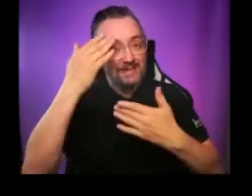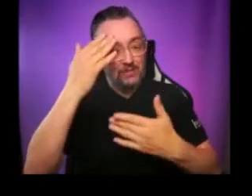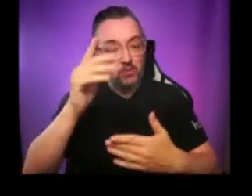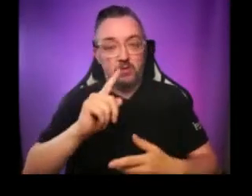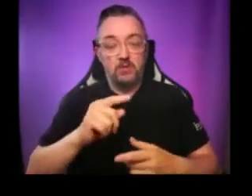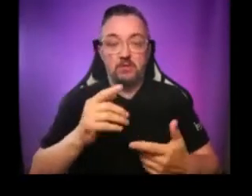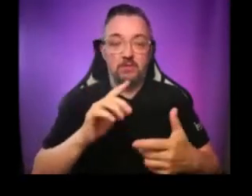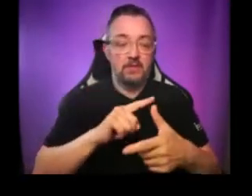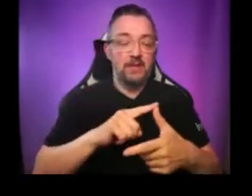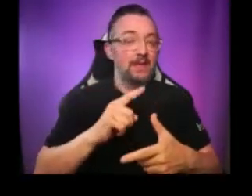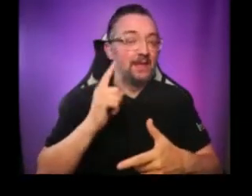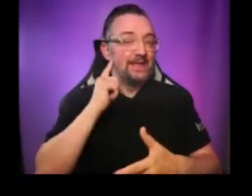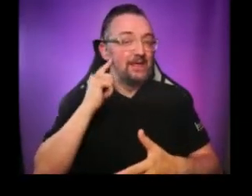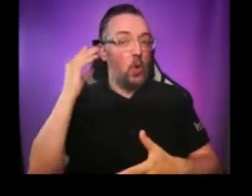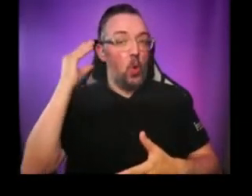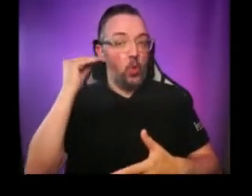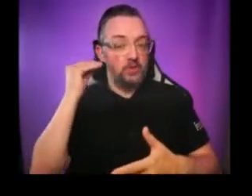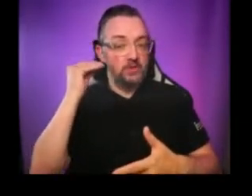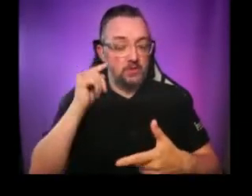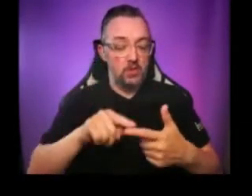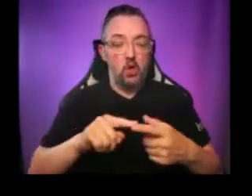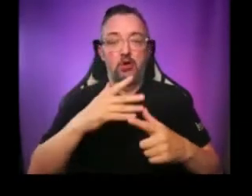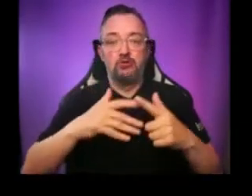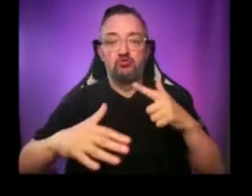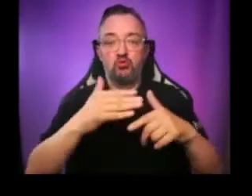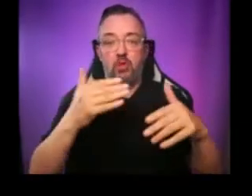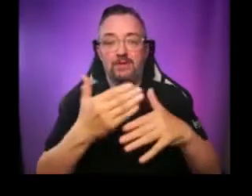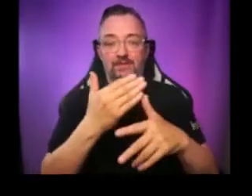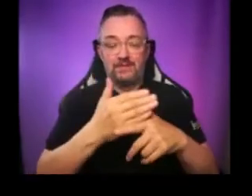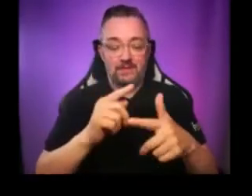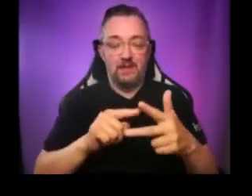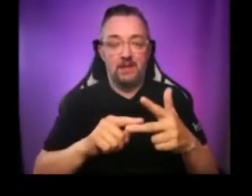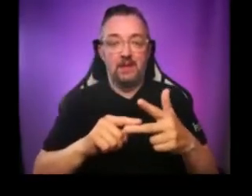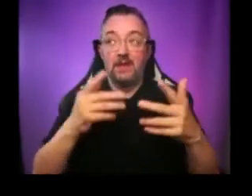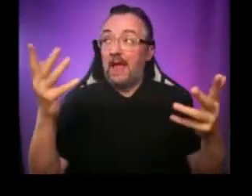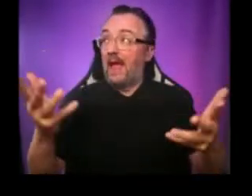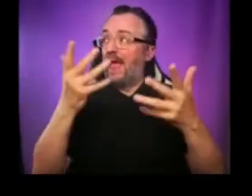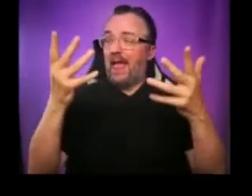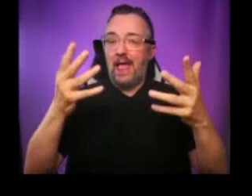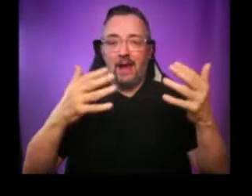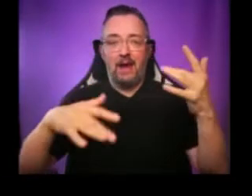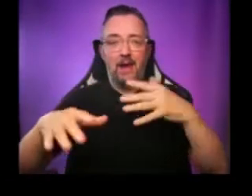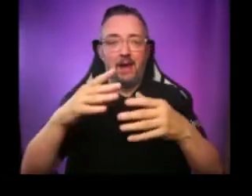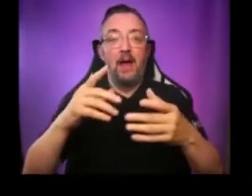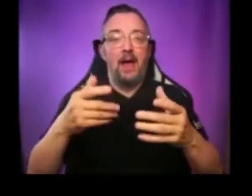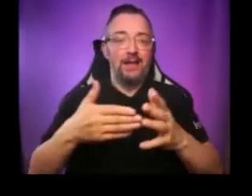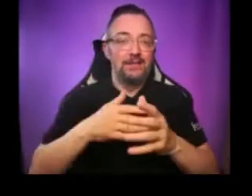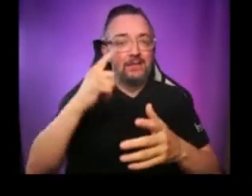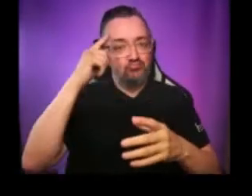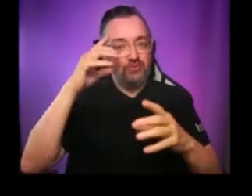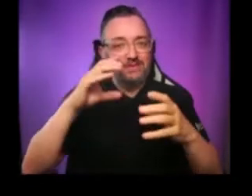for example, hearing loss, social activity, and air pollution and brain disease.